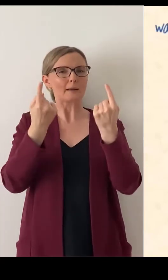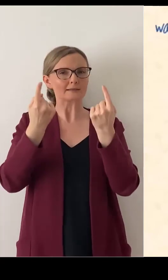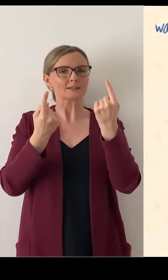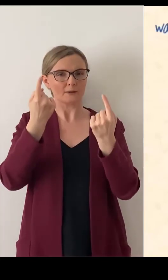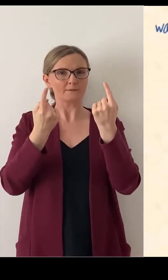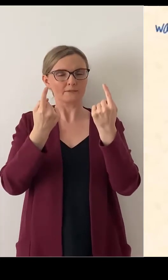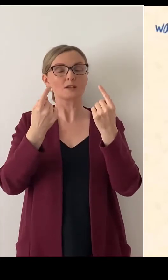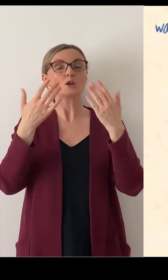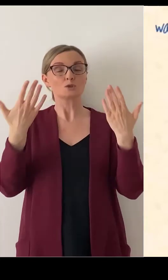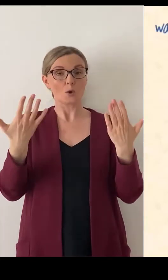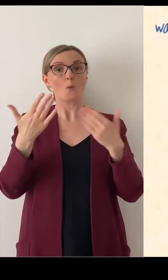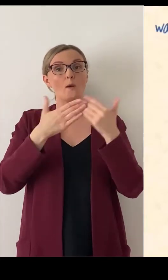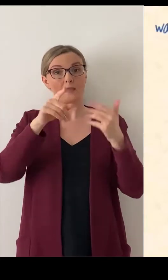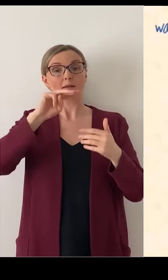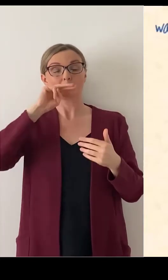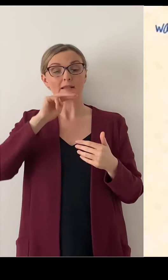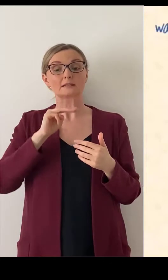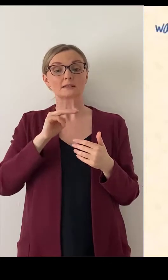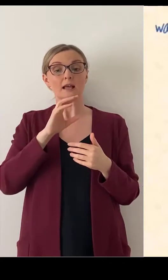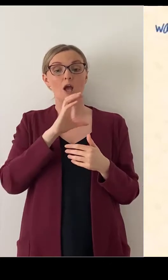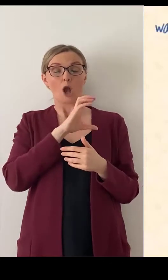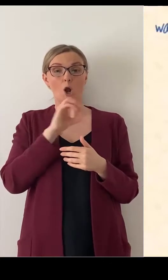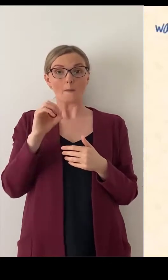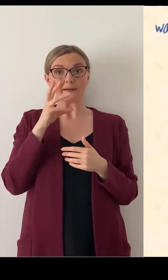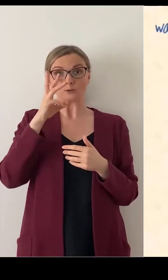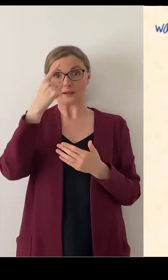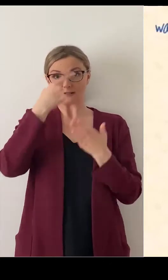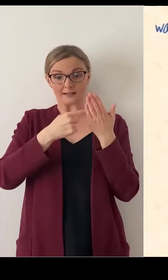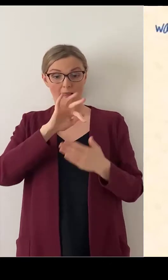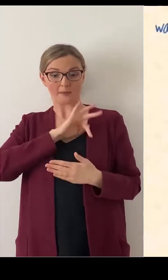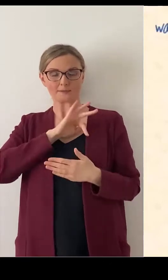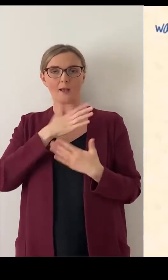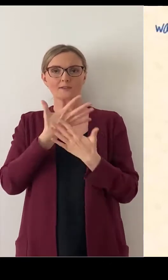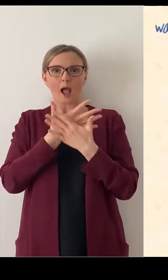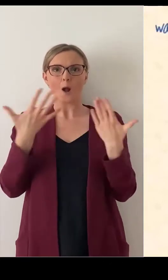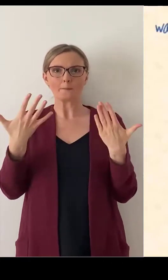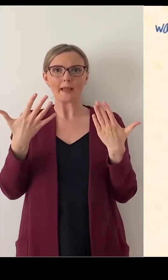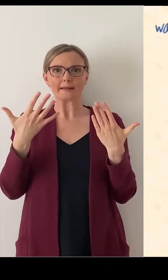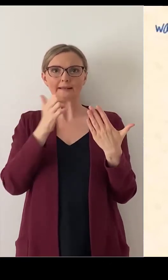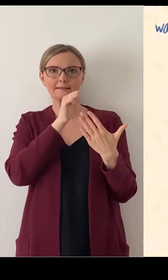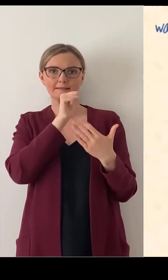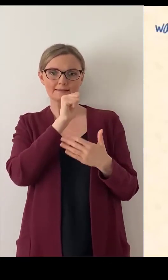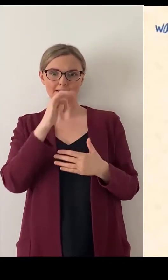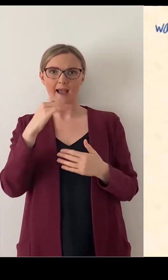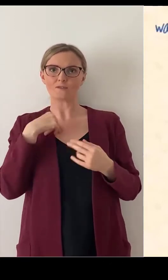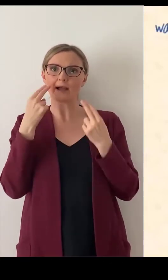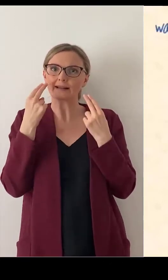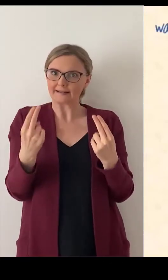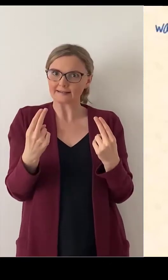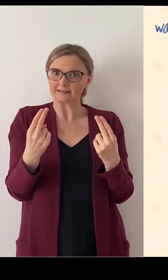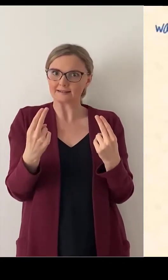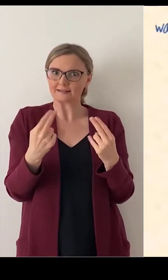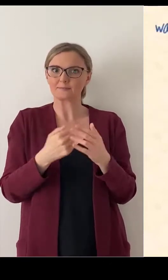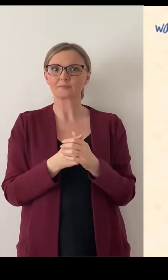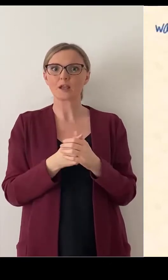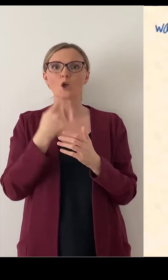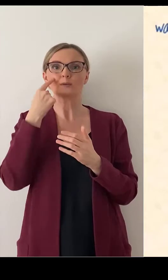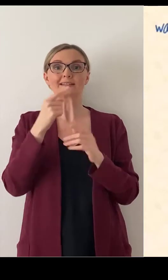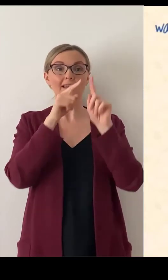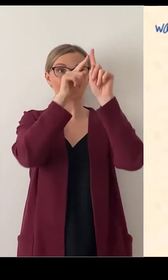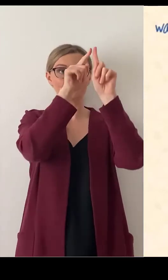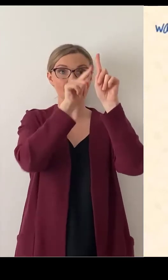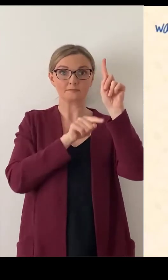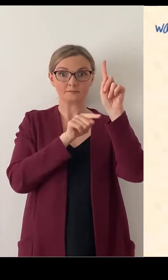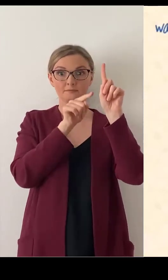will decide on how many workers to hire at the ongoing wage rate. Here is the demand